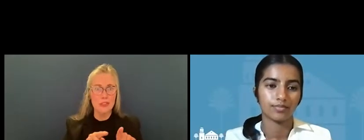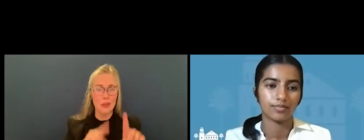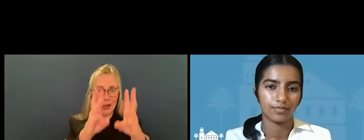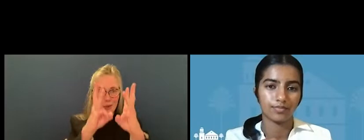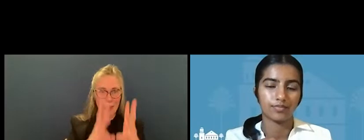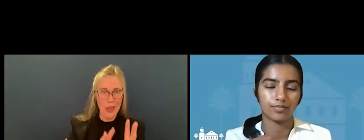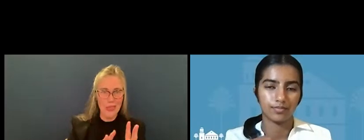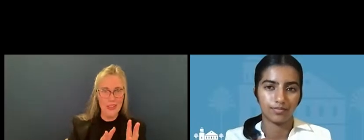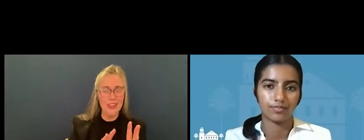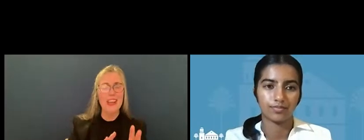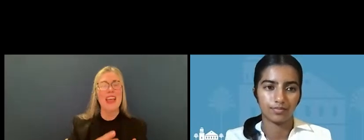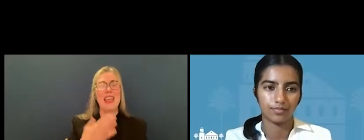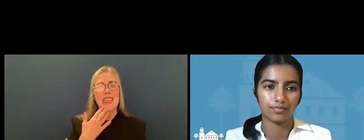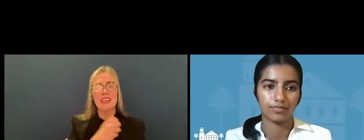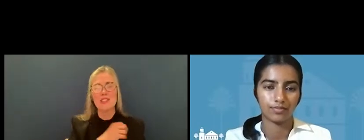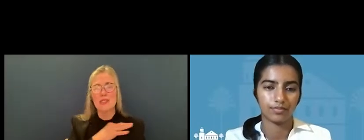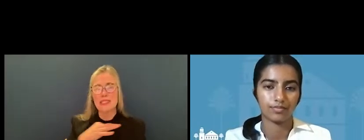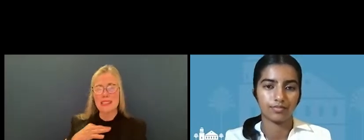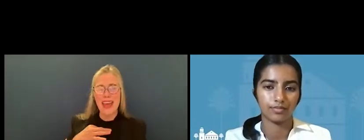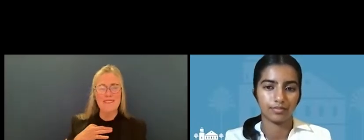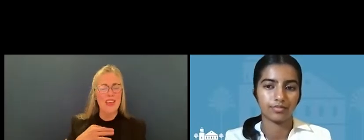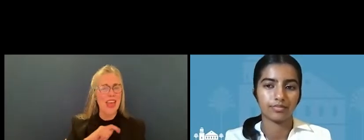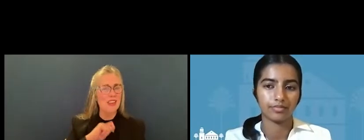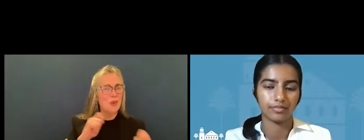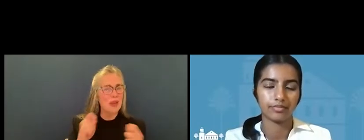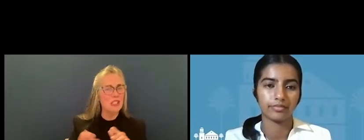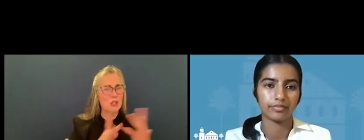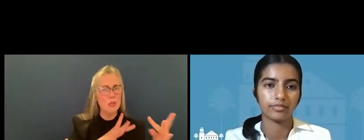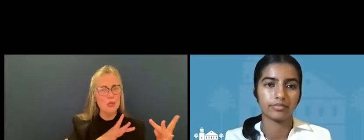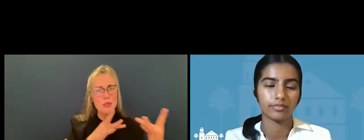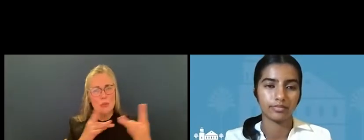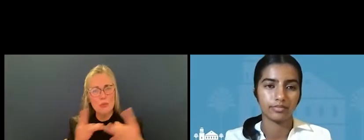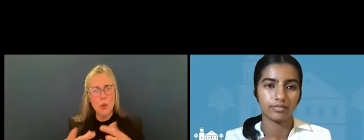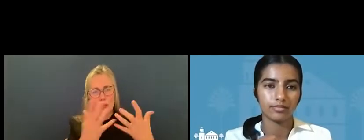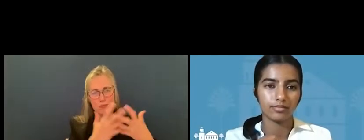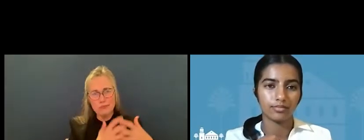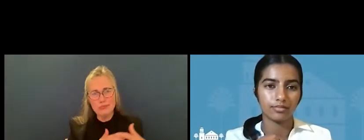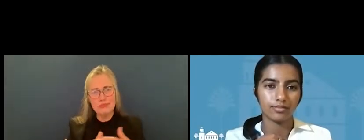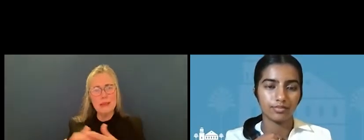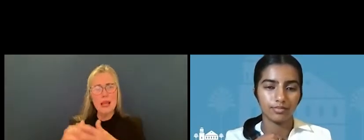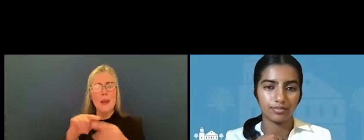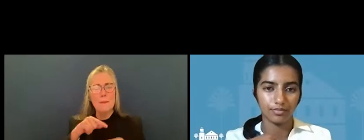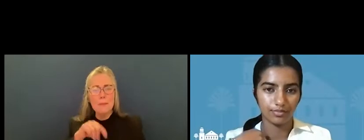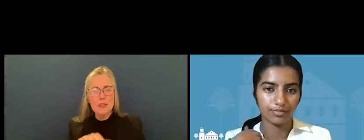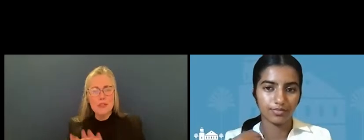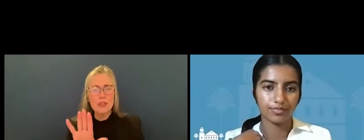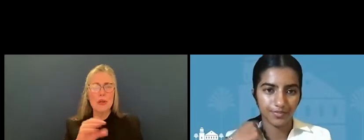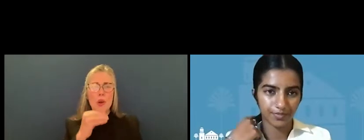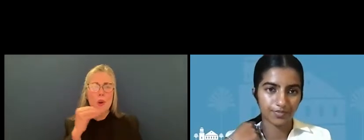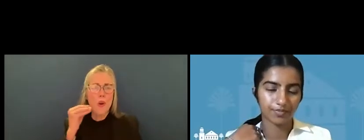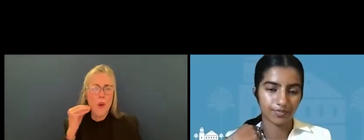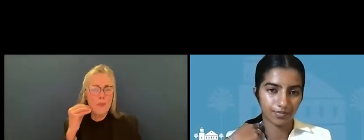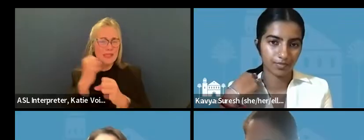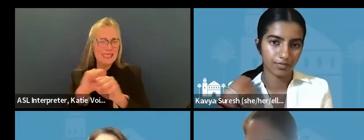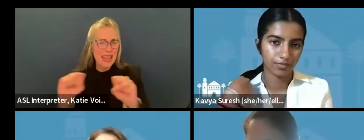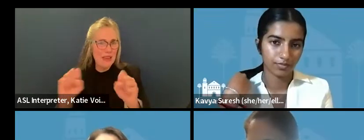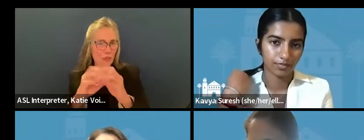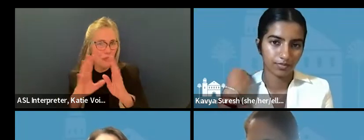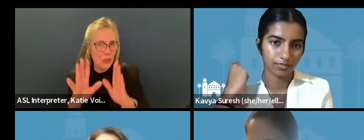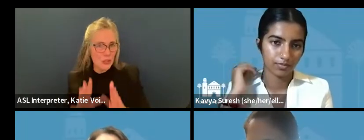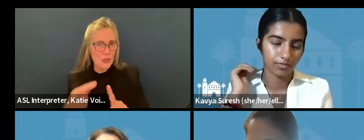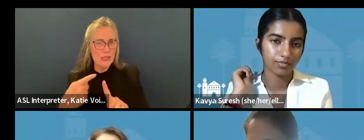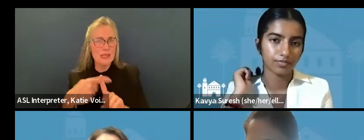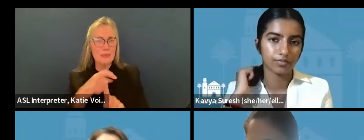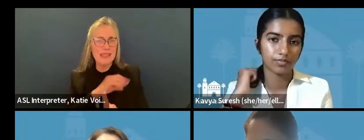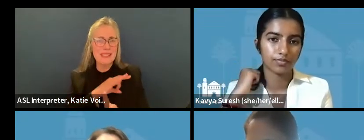staff to make that happen. And it was a smooth transition, and we were able to get and make sure that our students were home safe, as well as the staff, and that you also provided